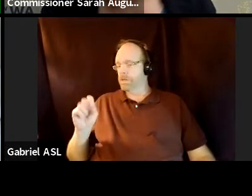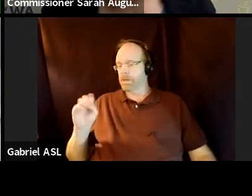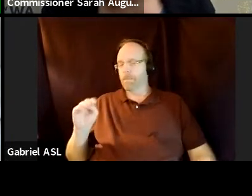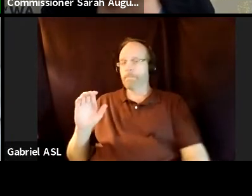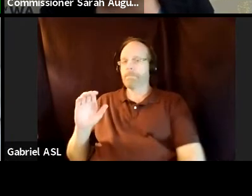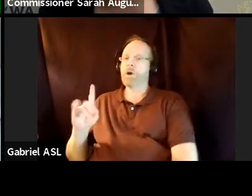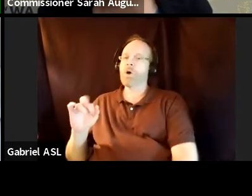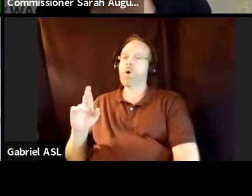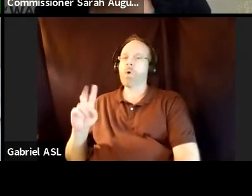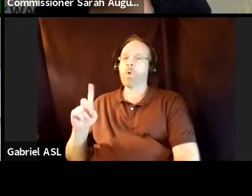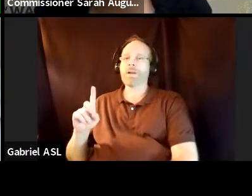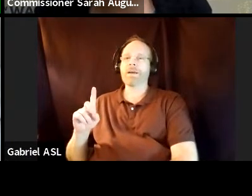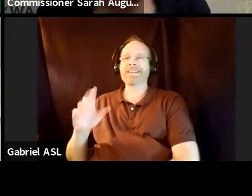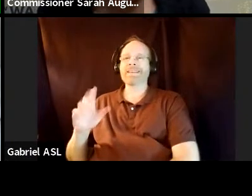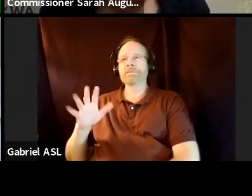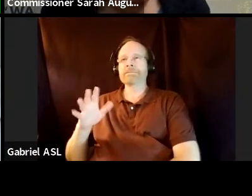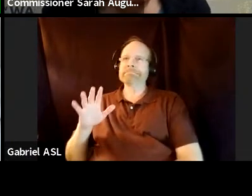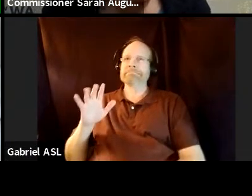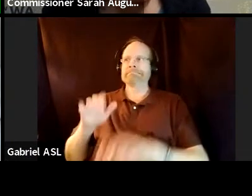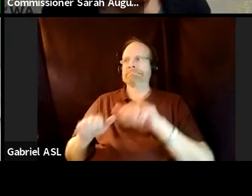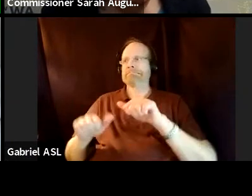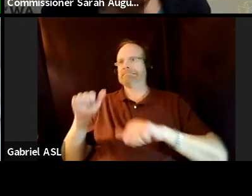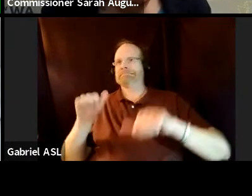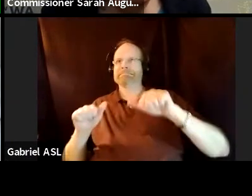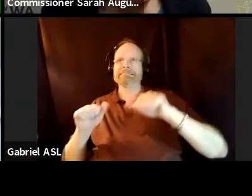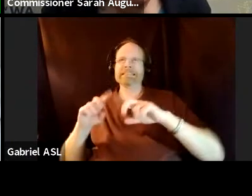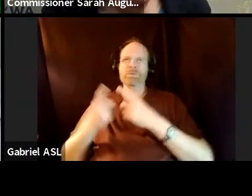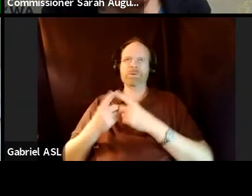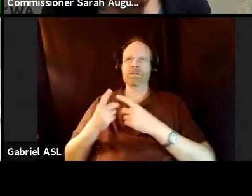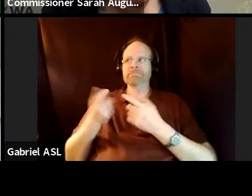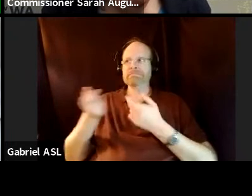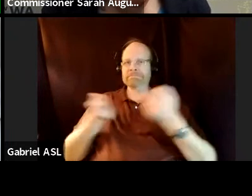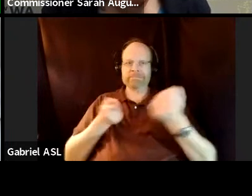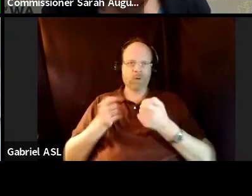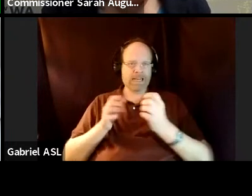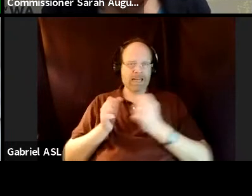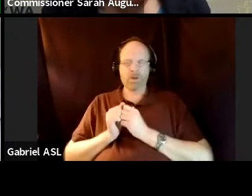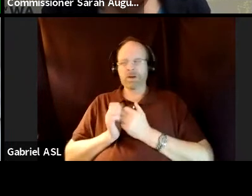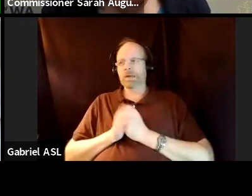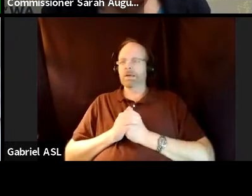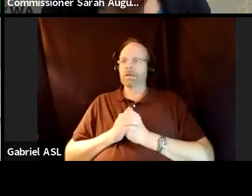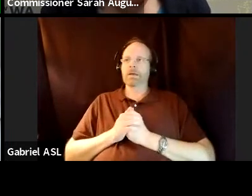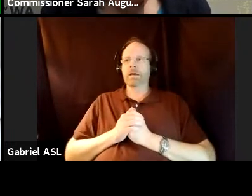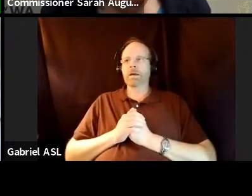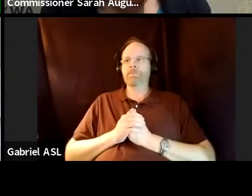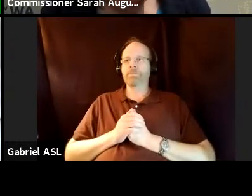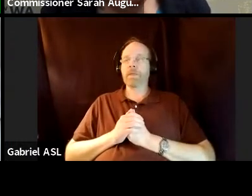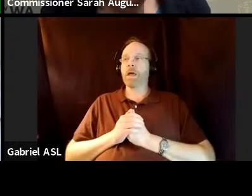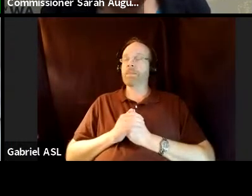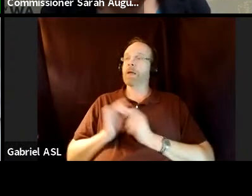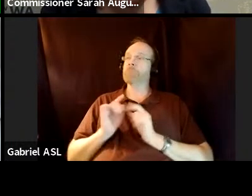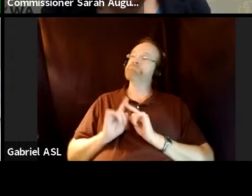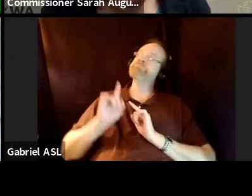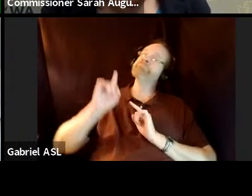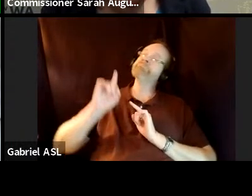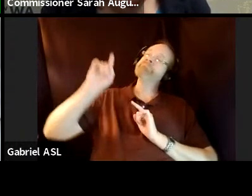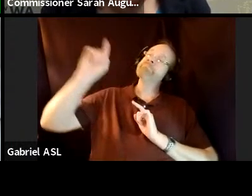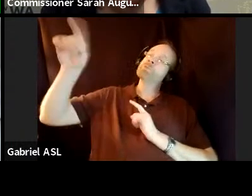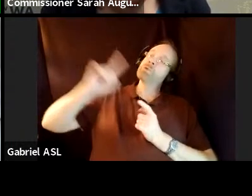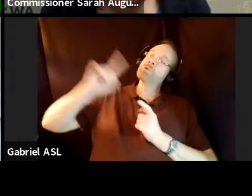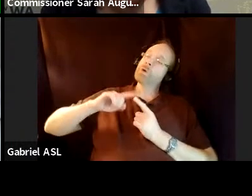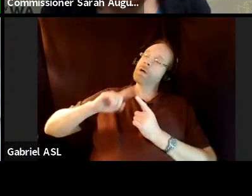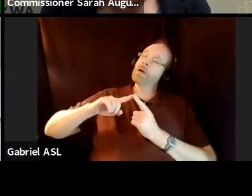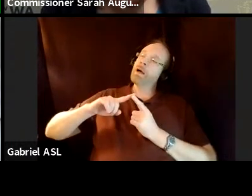of an awkward district to get everybody together in. It extends, of course, all the way over